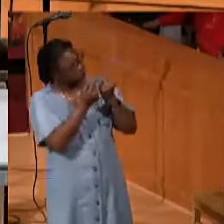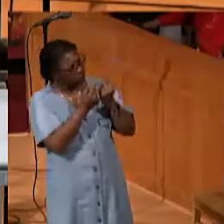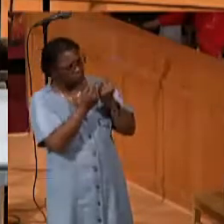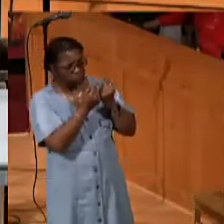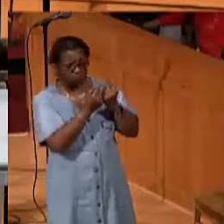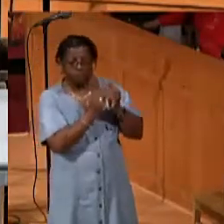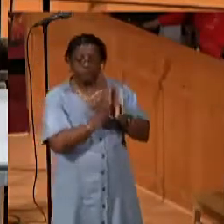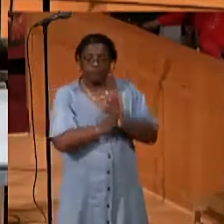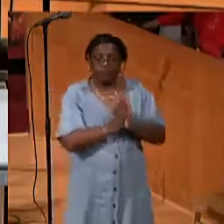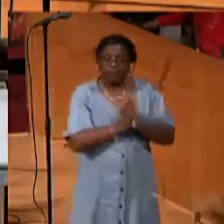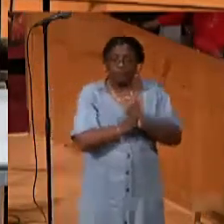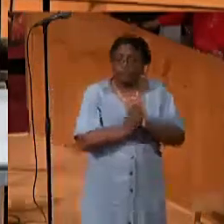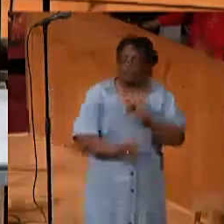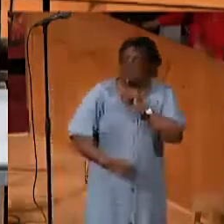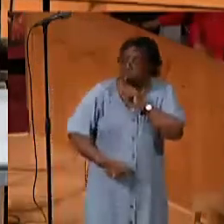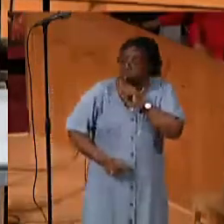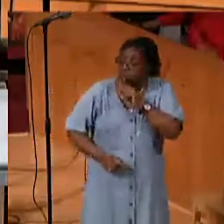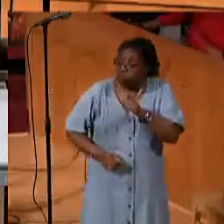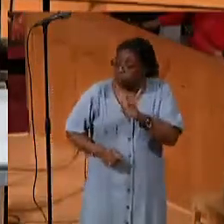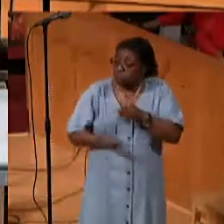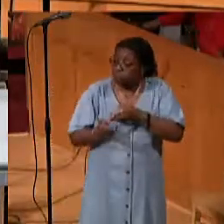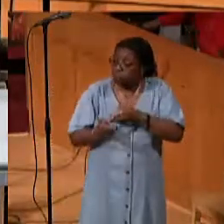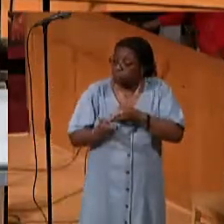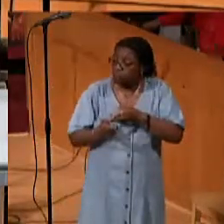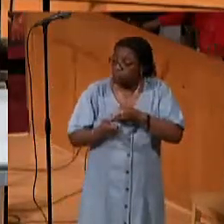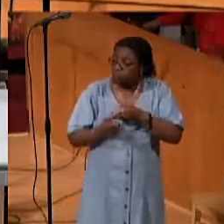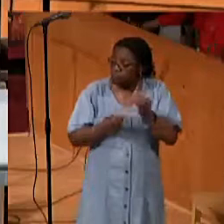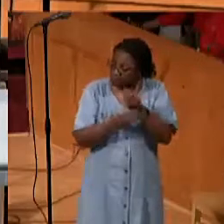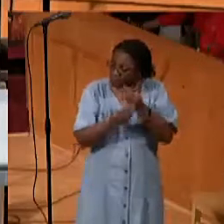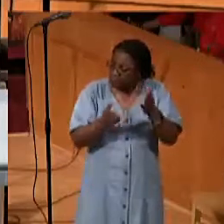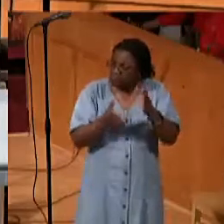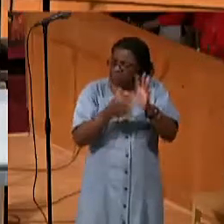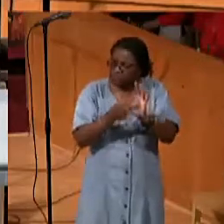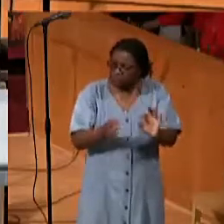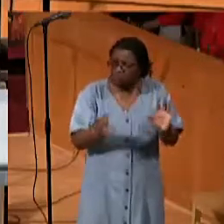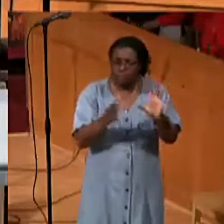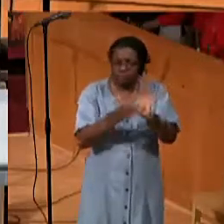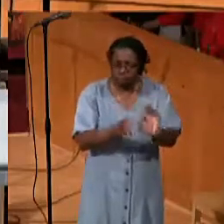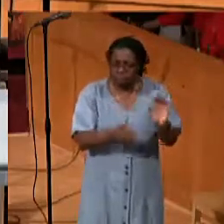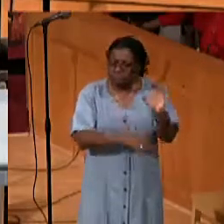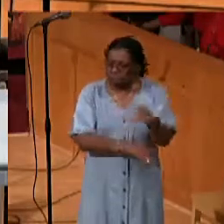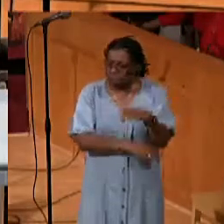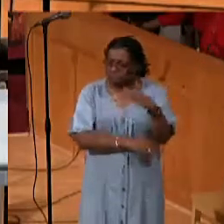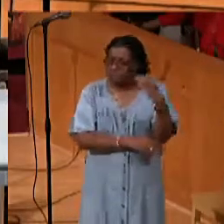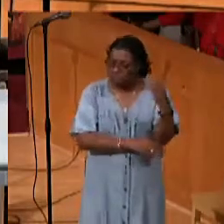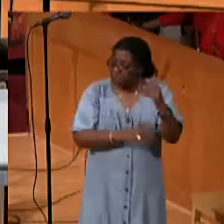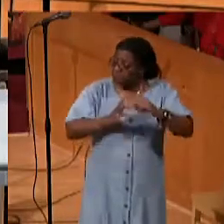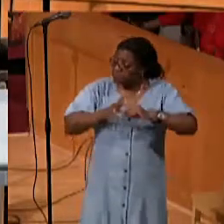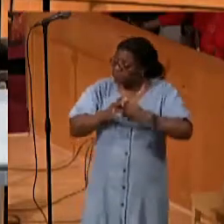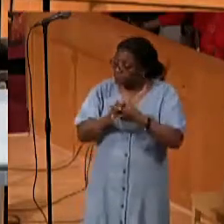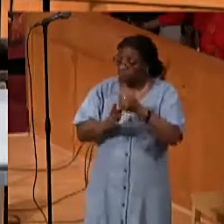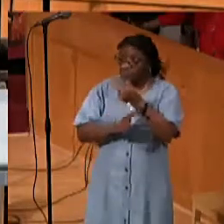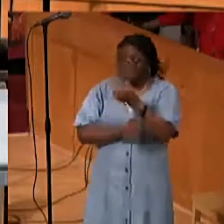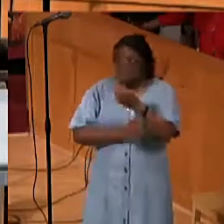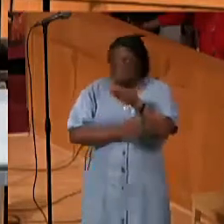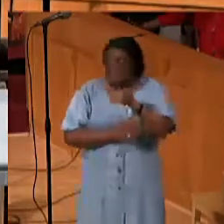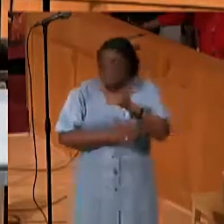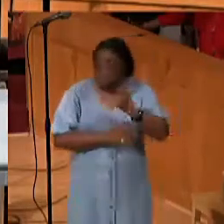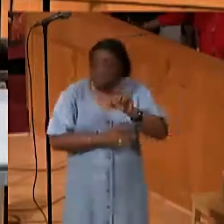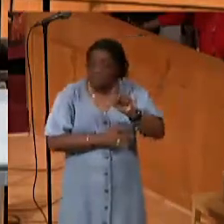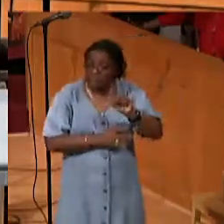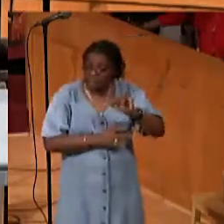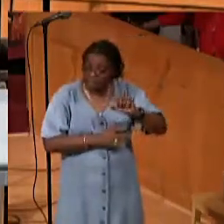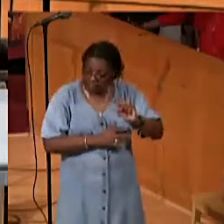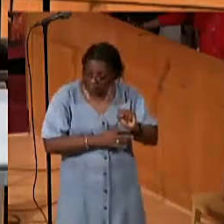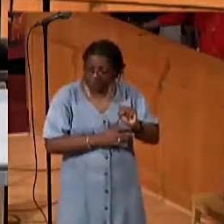me know that the truth be told, all Christmas stories have their origin and genesis from this original Christmas